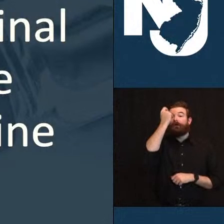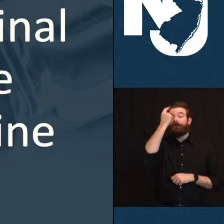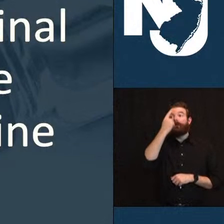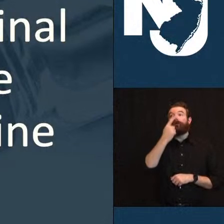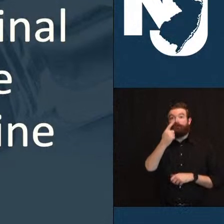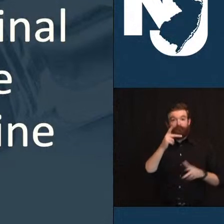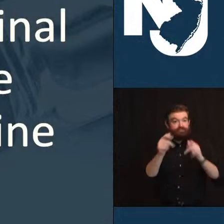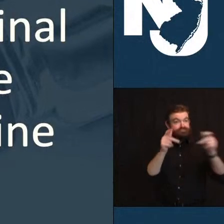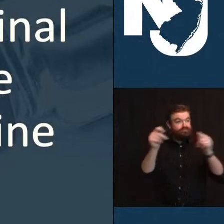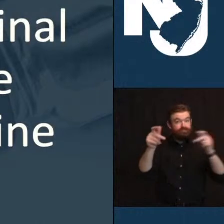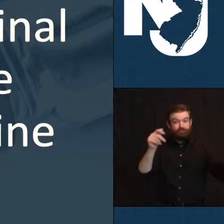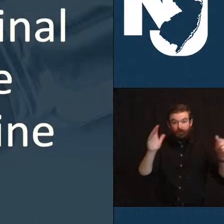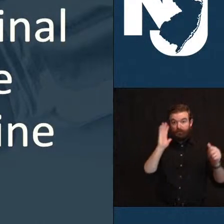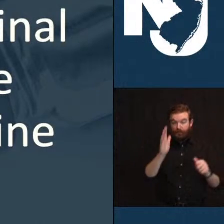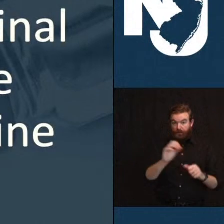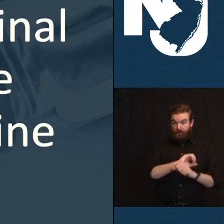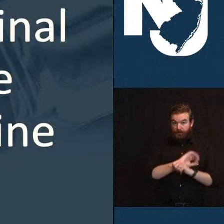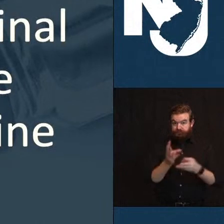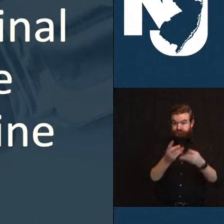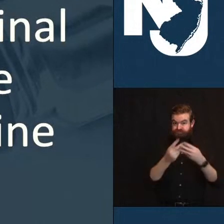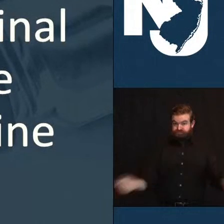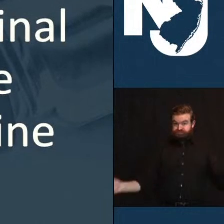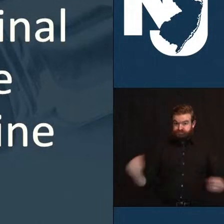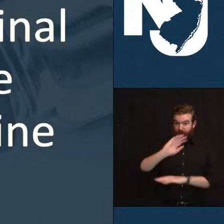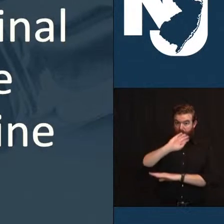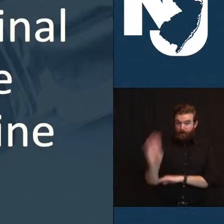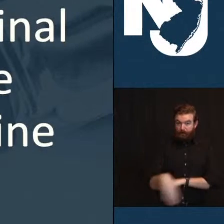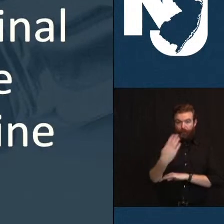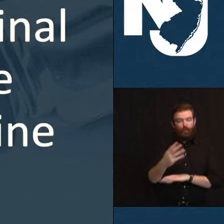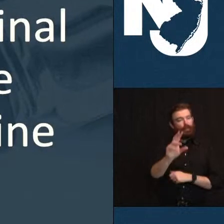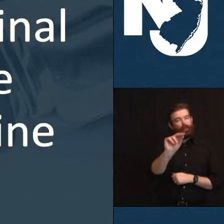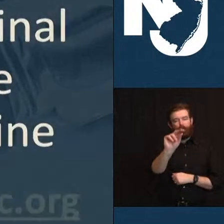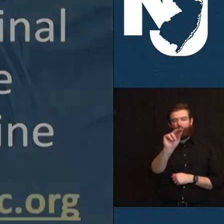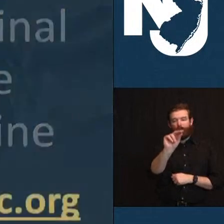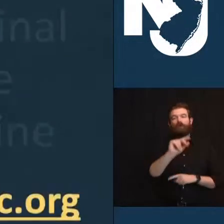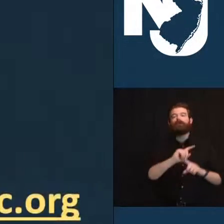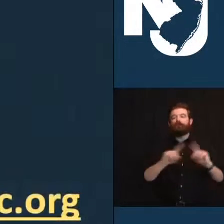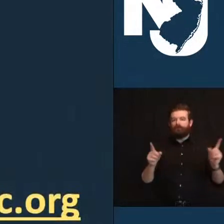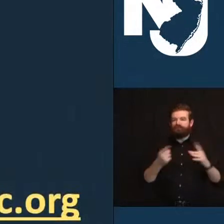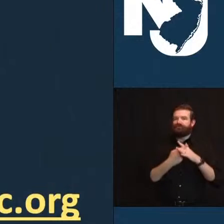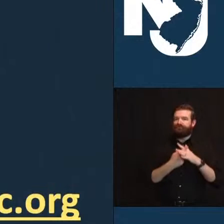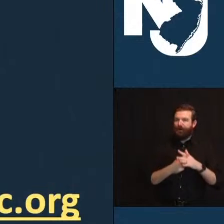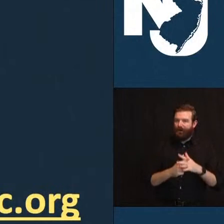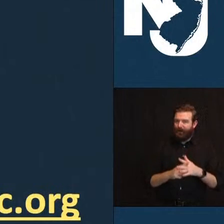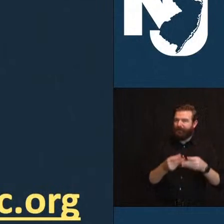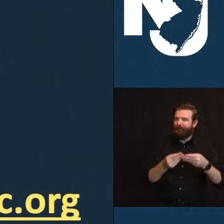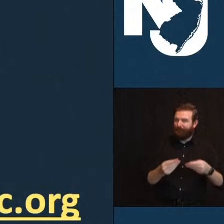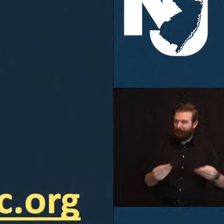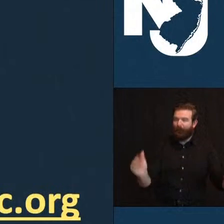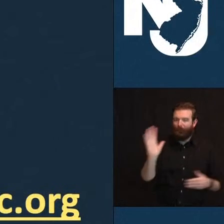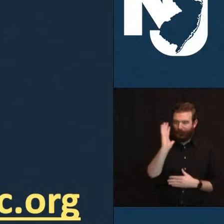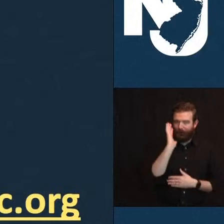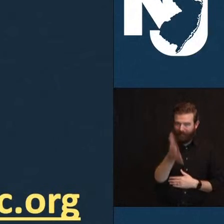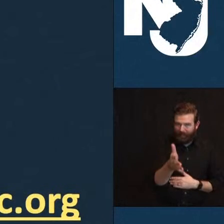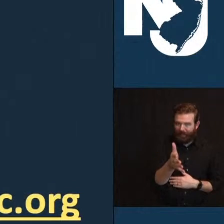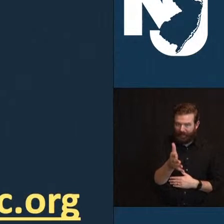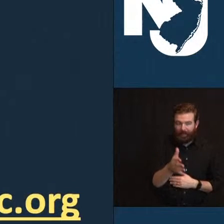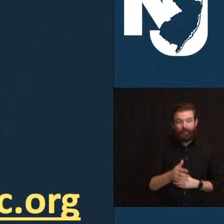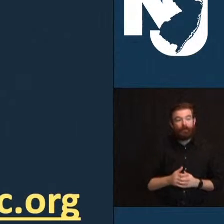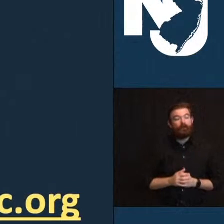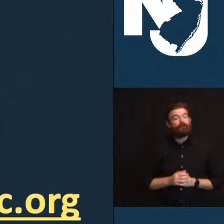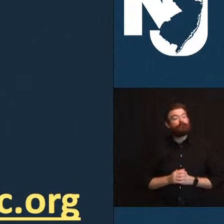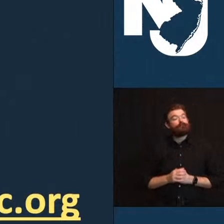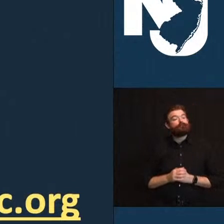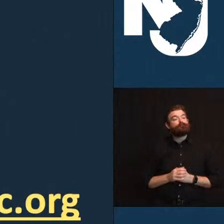the end in real time. Next up, switch gears. During the first wave of